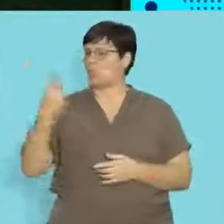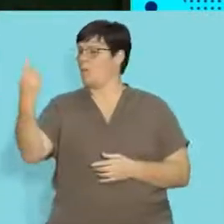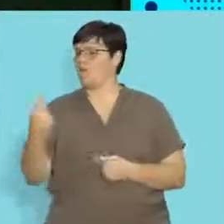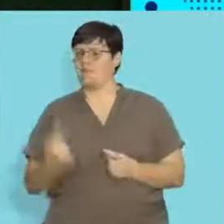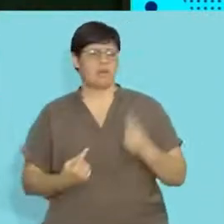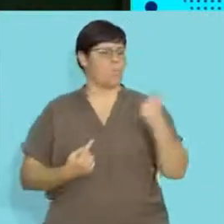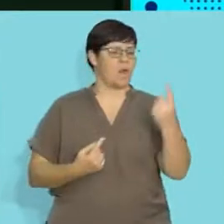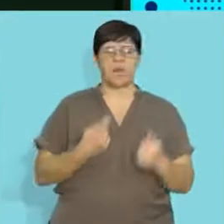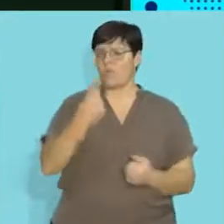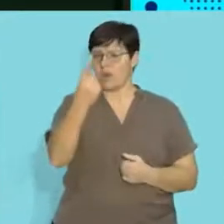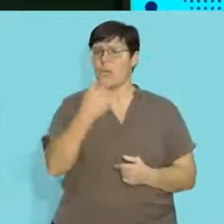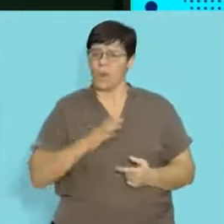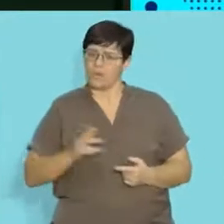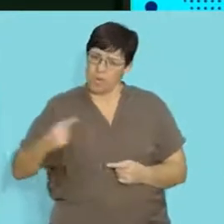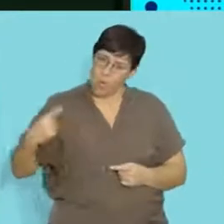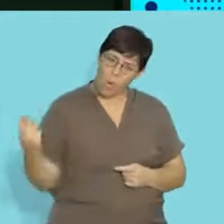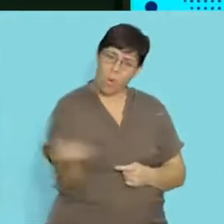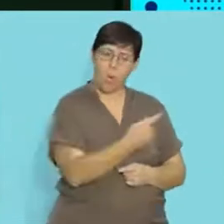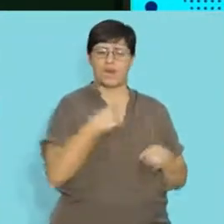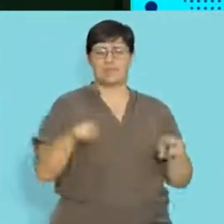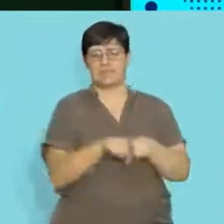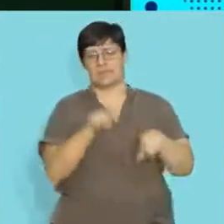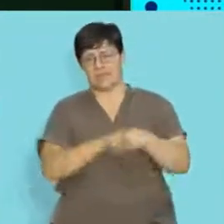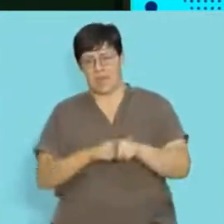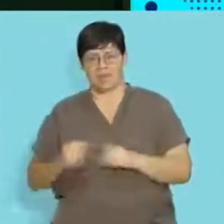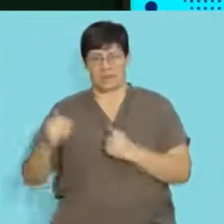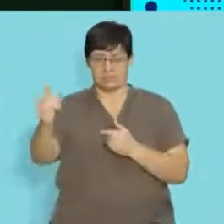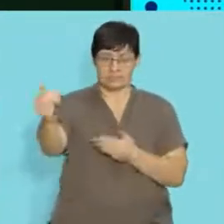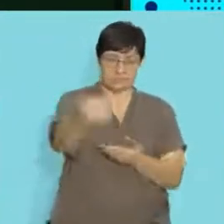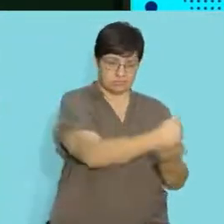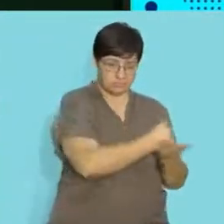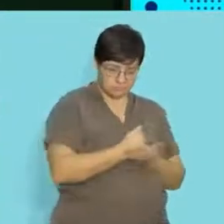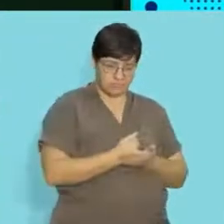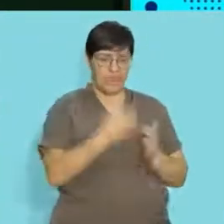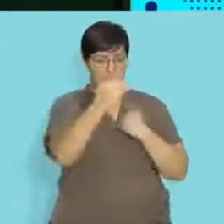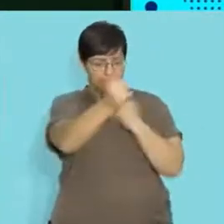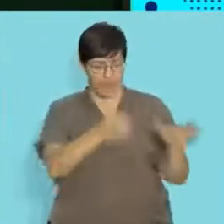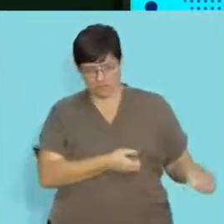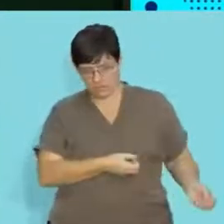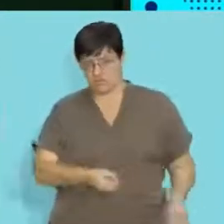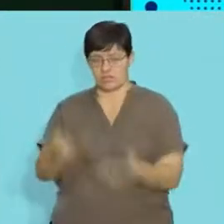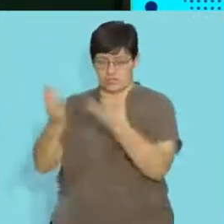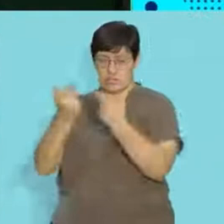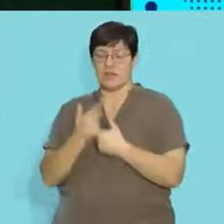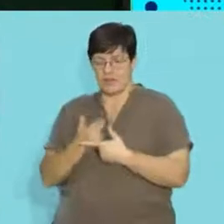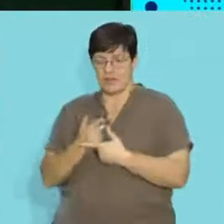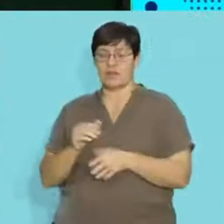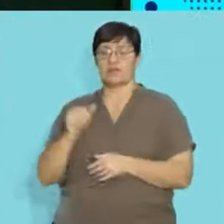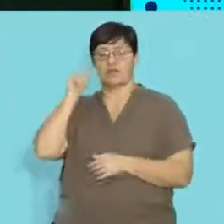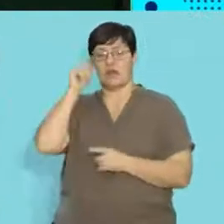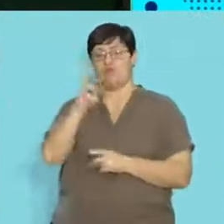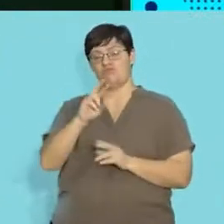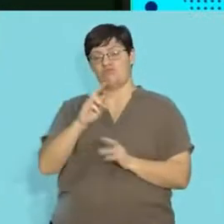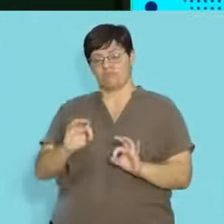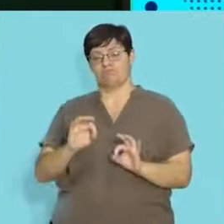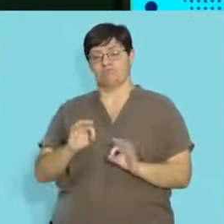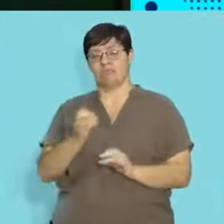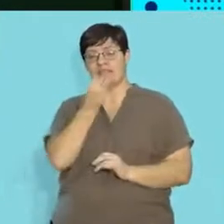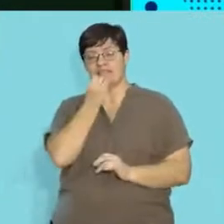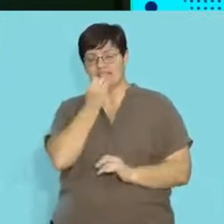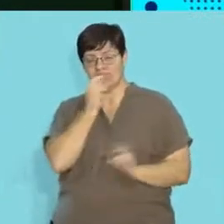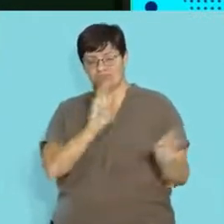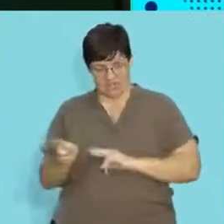lot of fruit at the same time, package that, send them through towards, and then allow for them to mature and ripen at the same